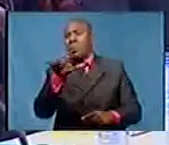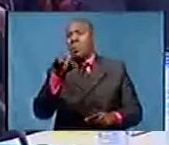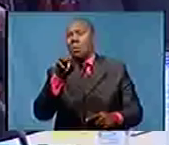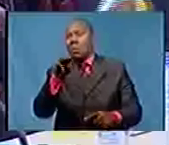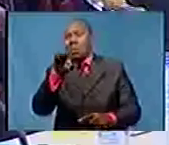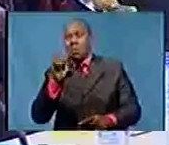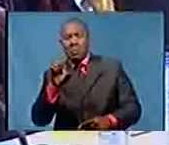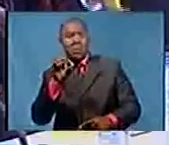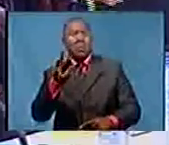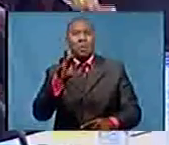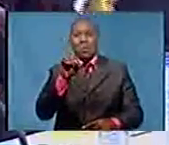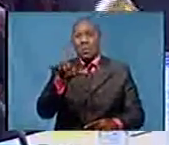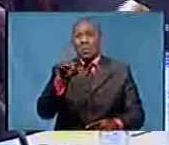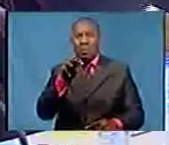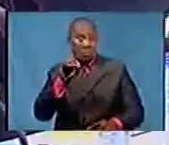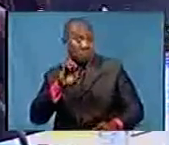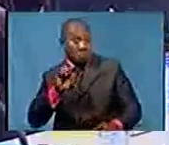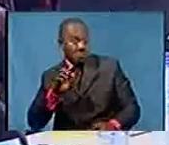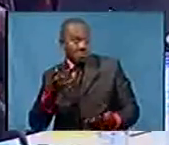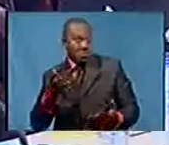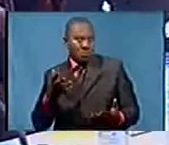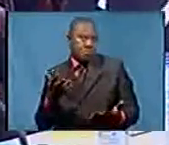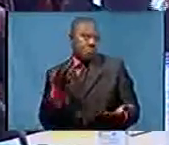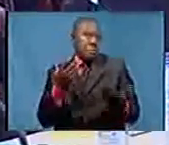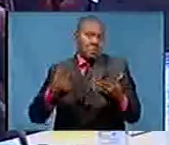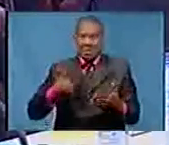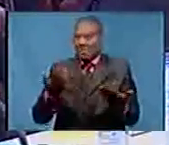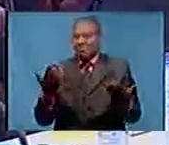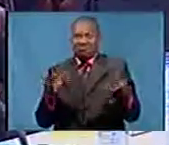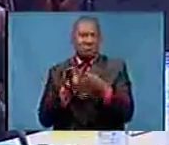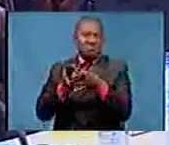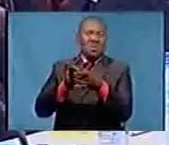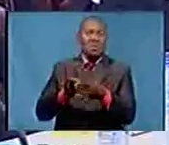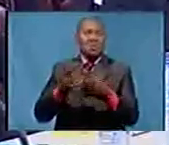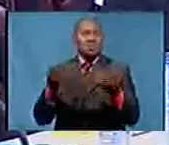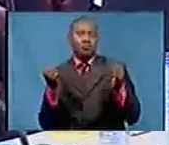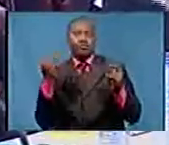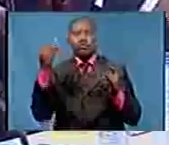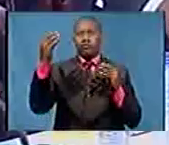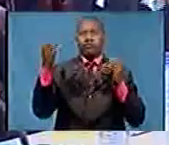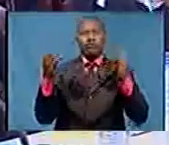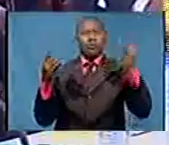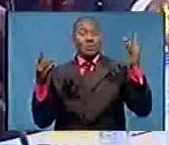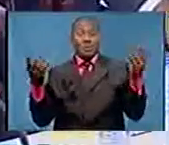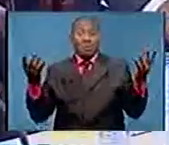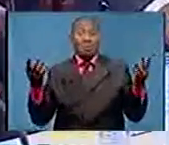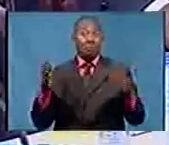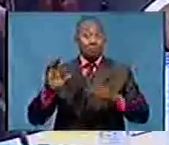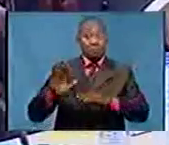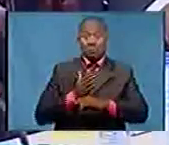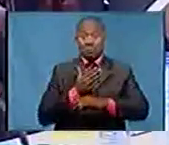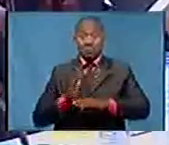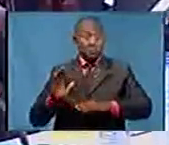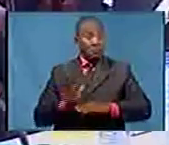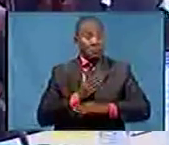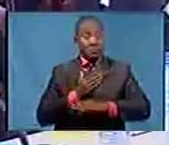But ordinarily, maybe I will not be singing Woyomi Woyomi. But I find myself on the platform and I'll be singing Woyomi